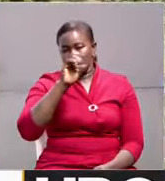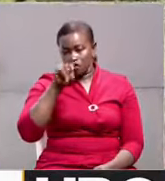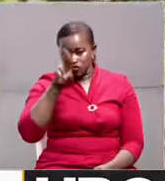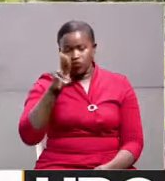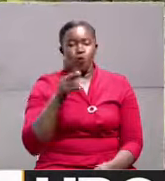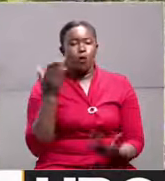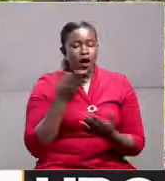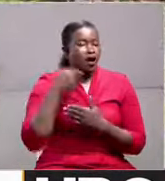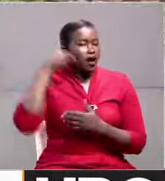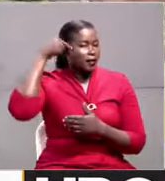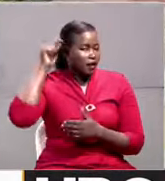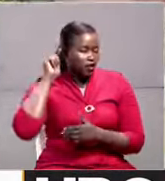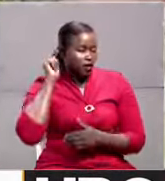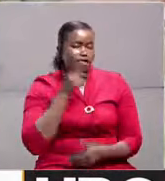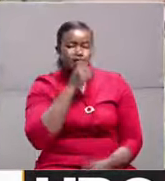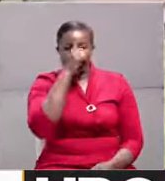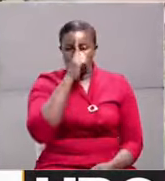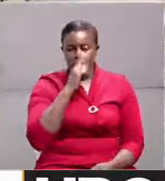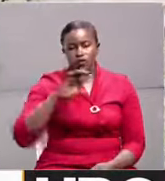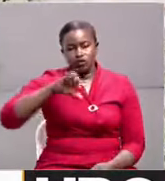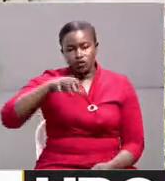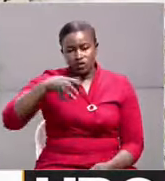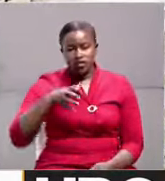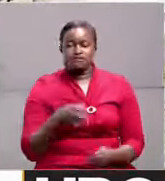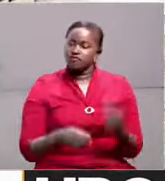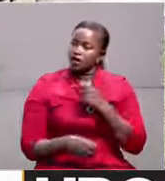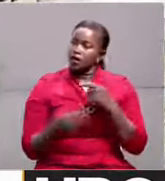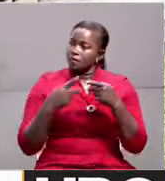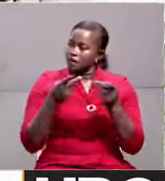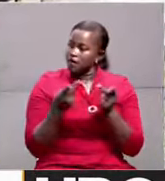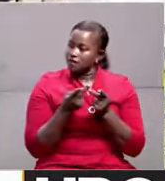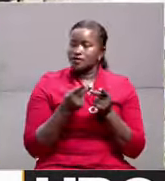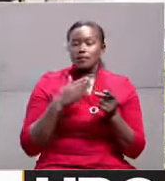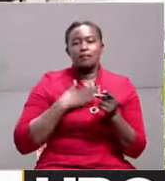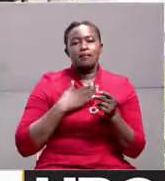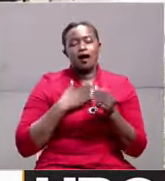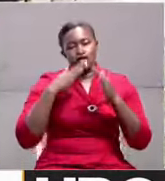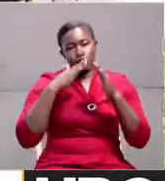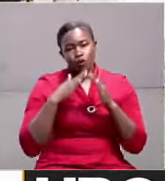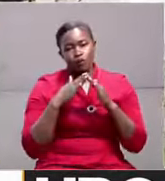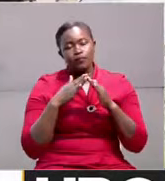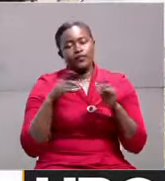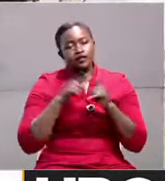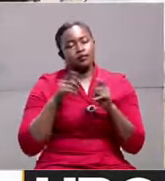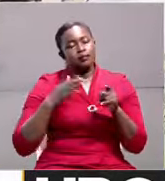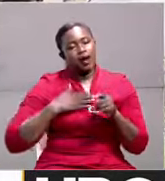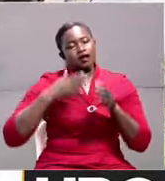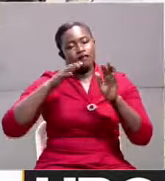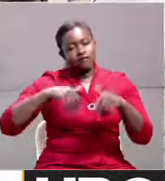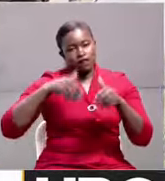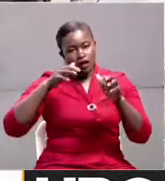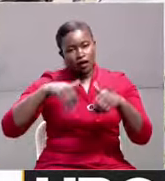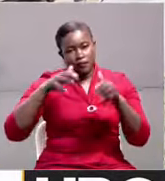City. And where we are here is my home and it's my farm.